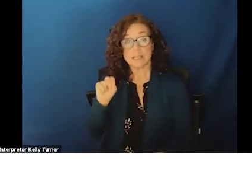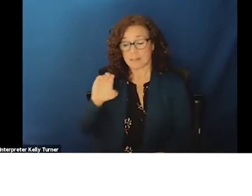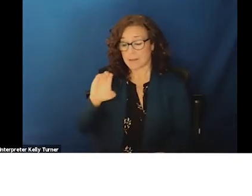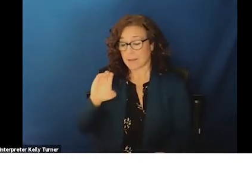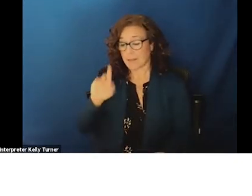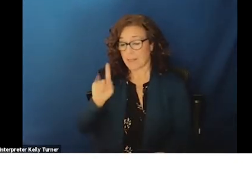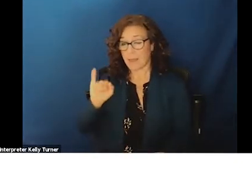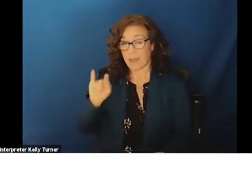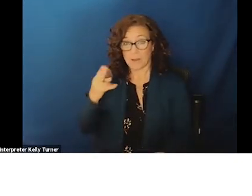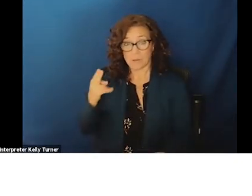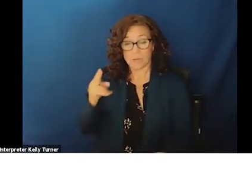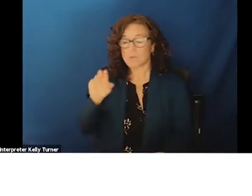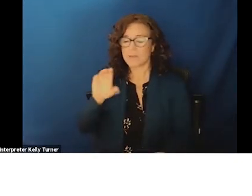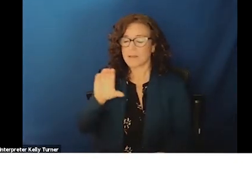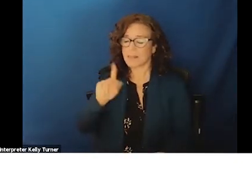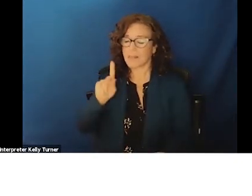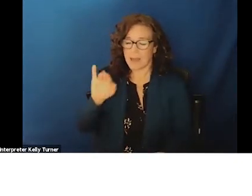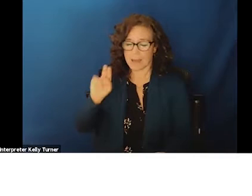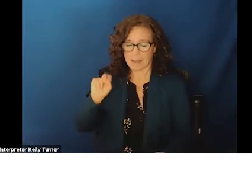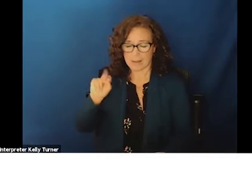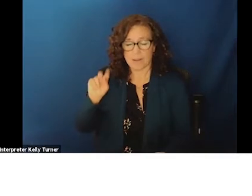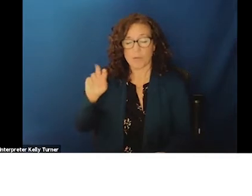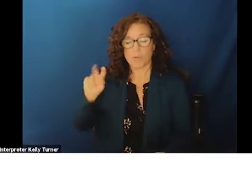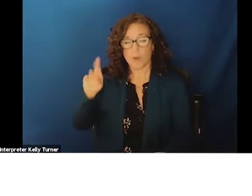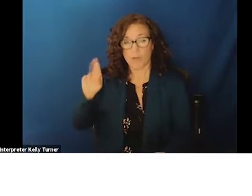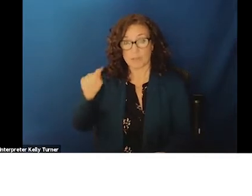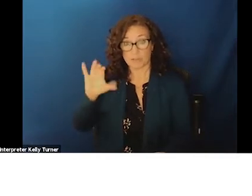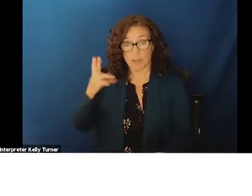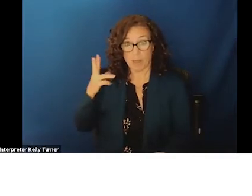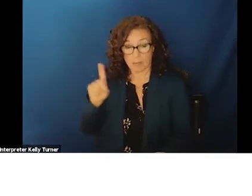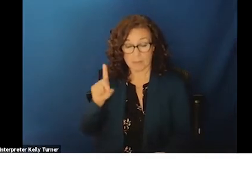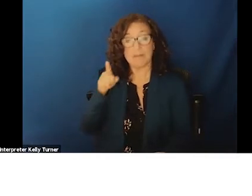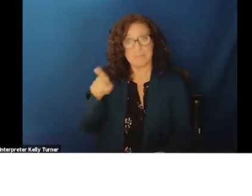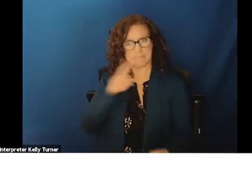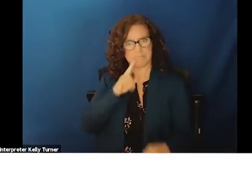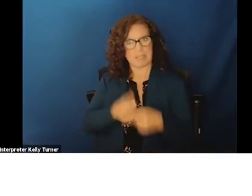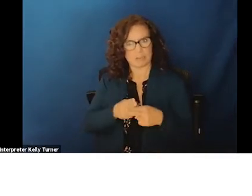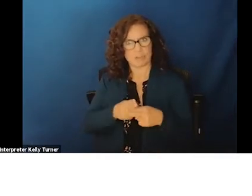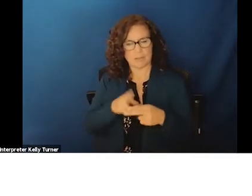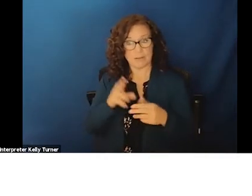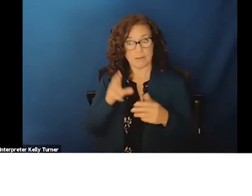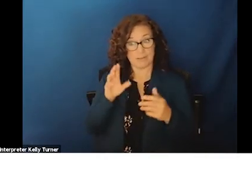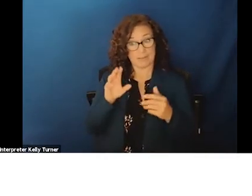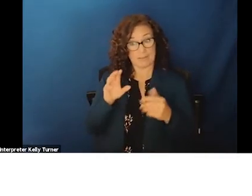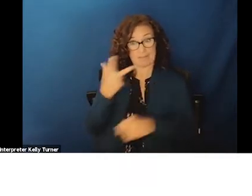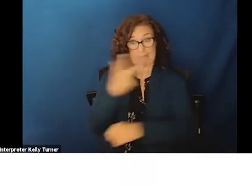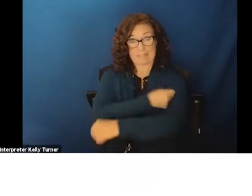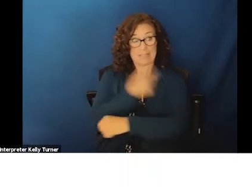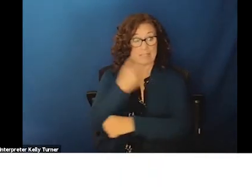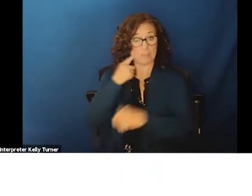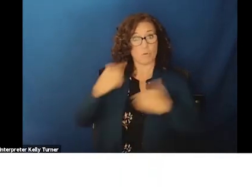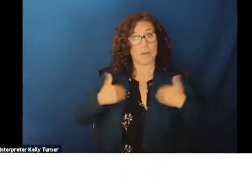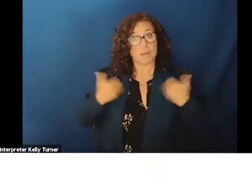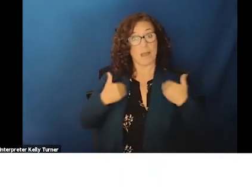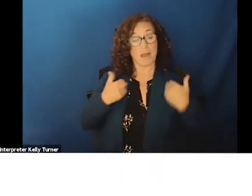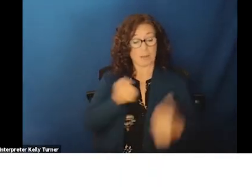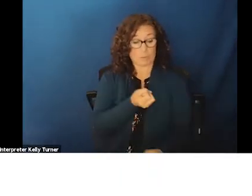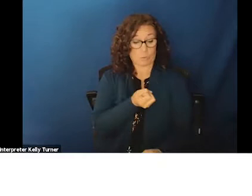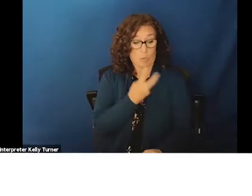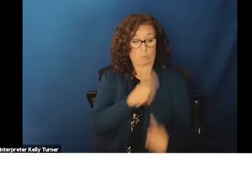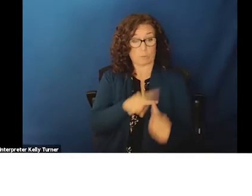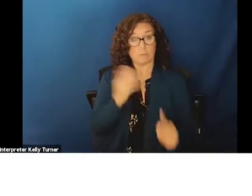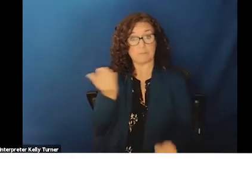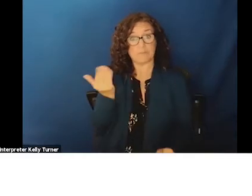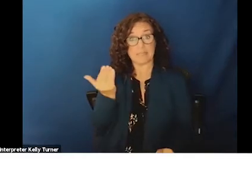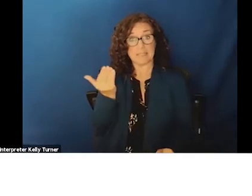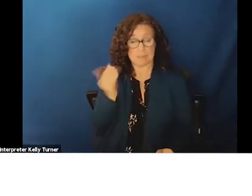ago, that vaccination of those ages 12 to 15 is on the horizon and is going to be approved